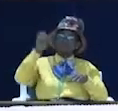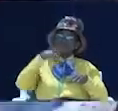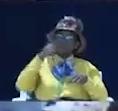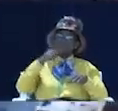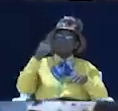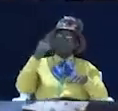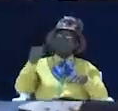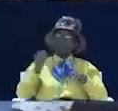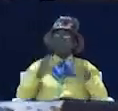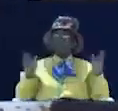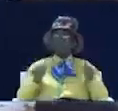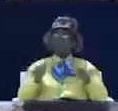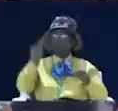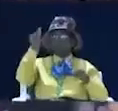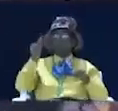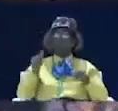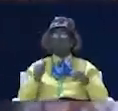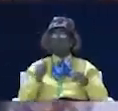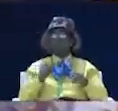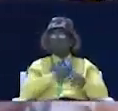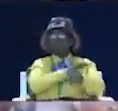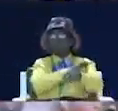open.